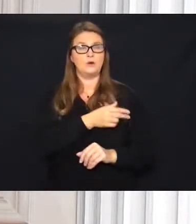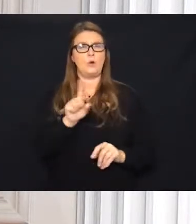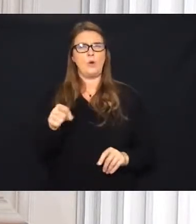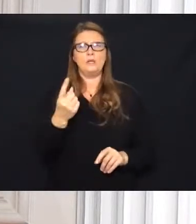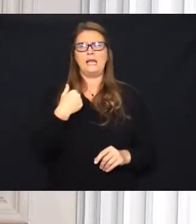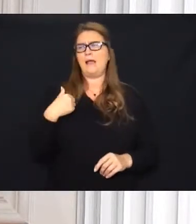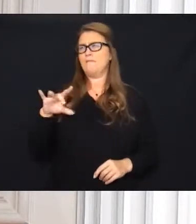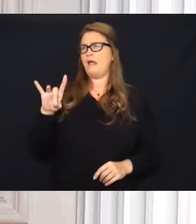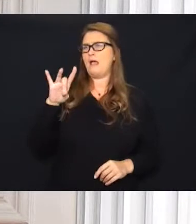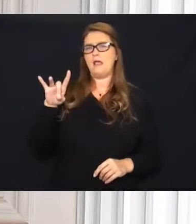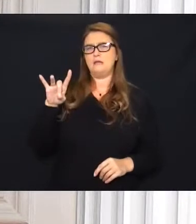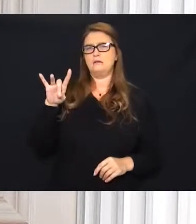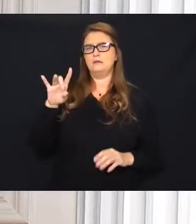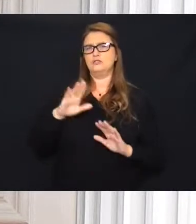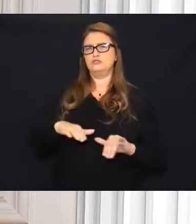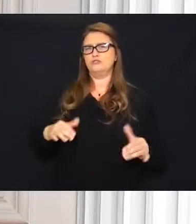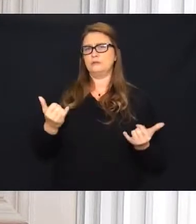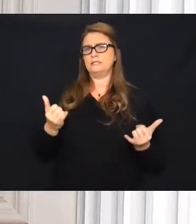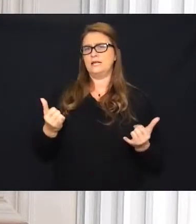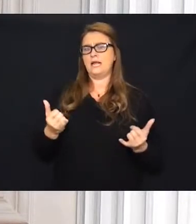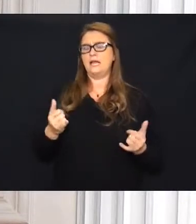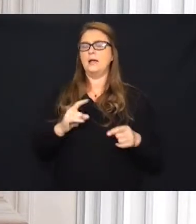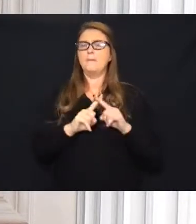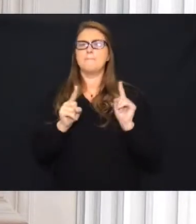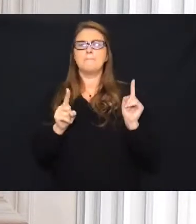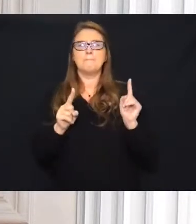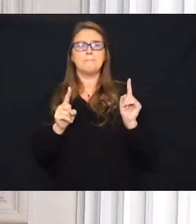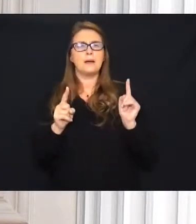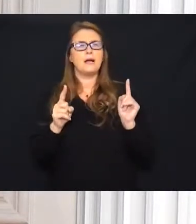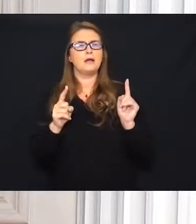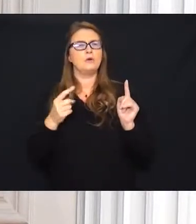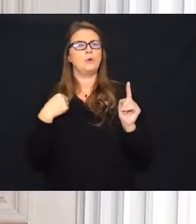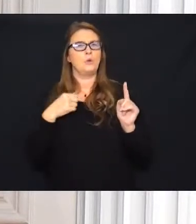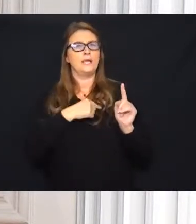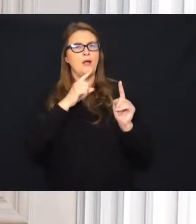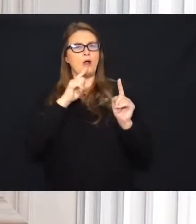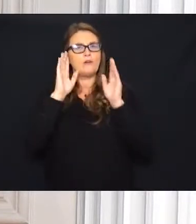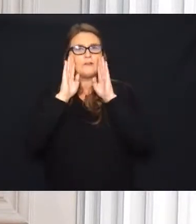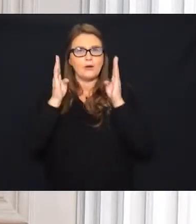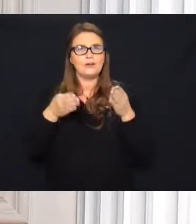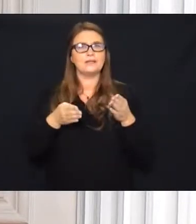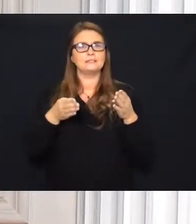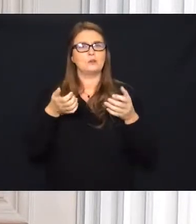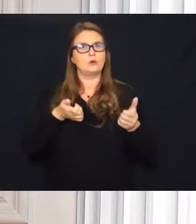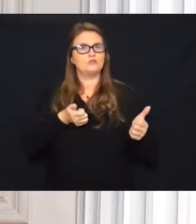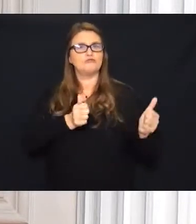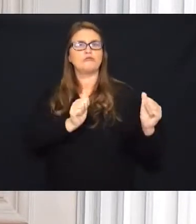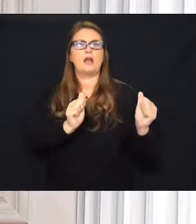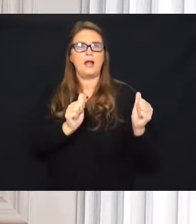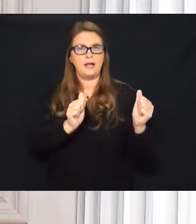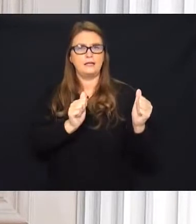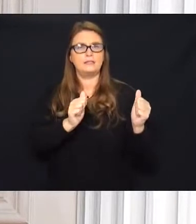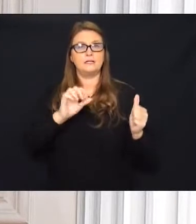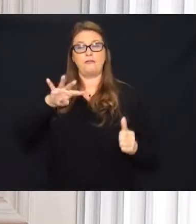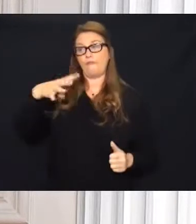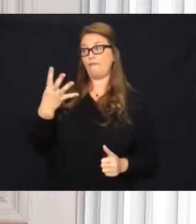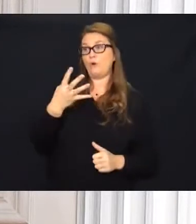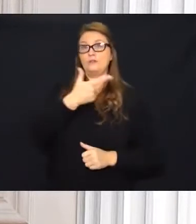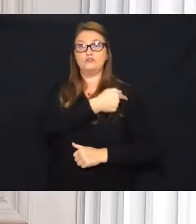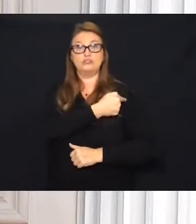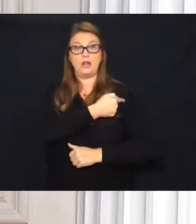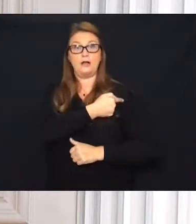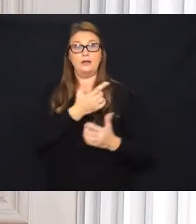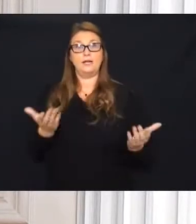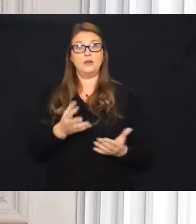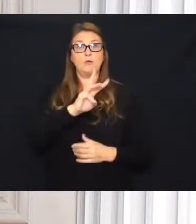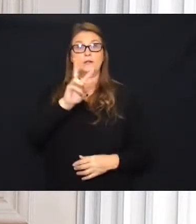watching that very closely. But the reason why we are so focused at trying to move to a fourth dose in West